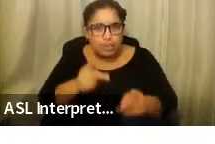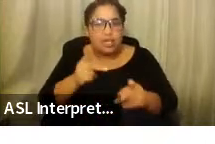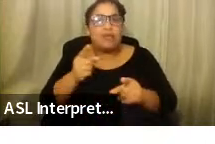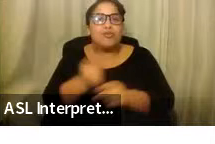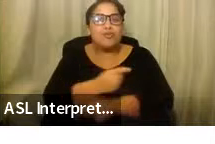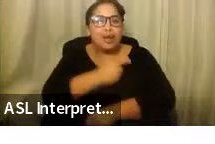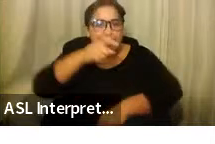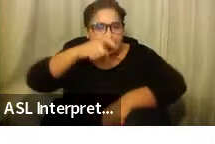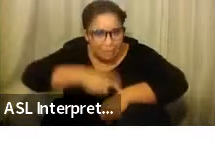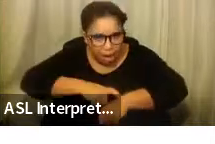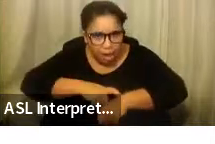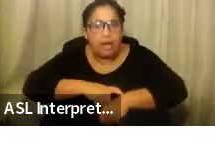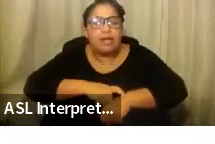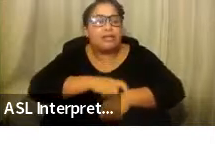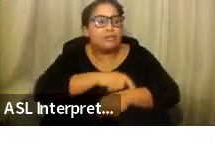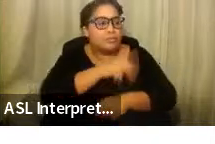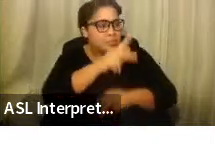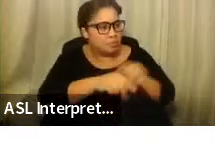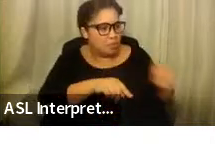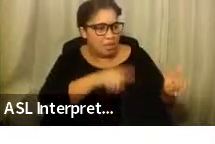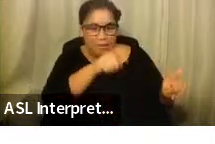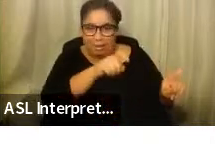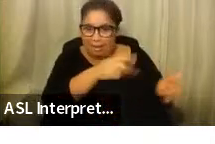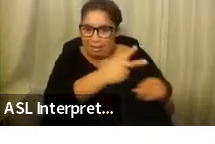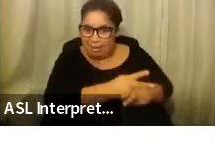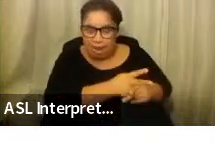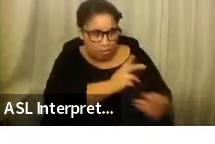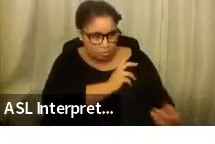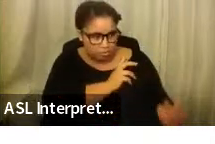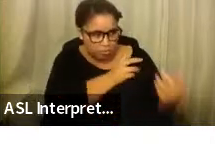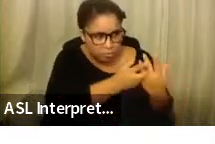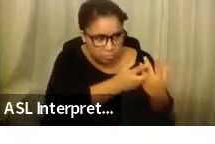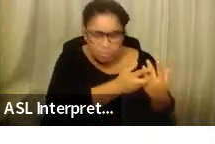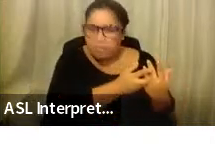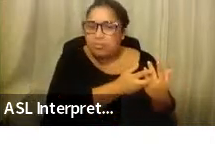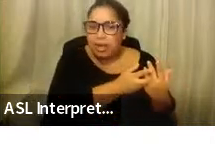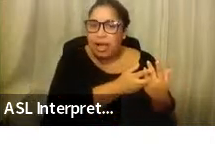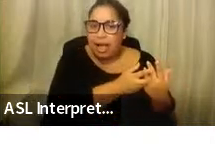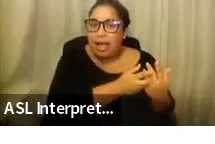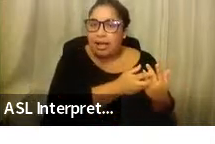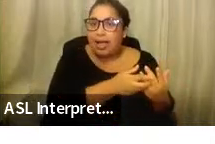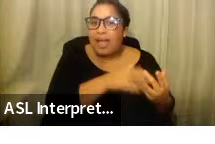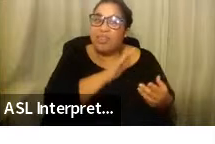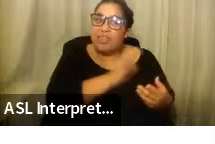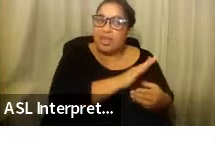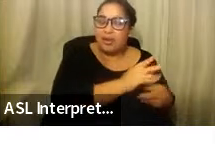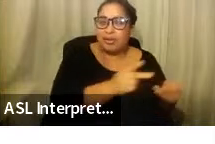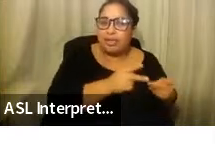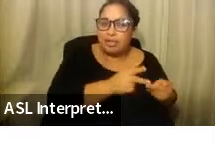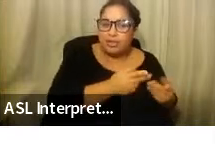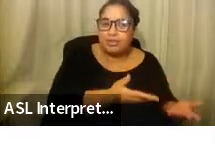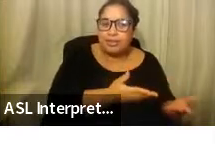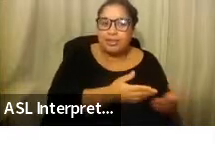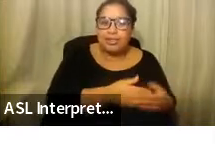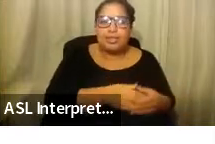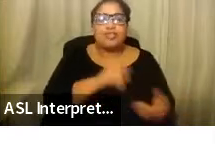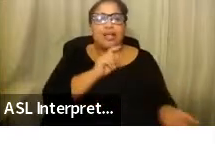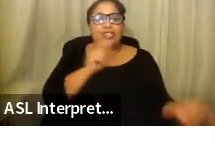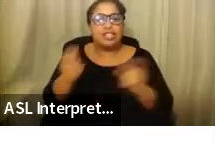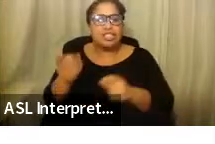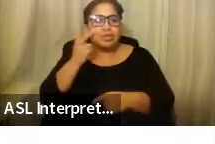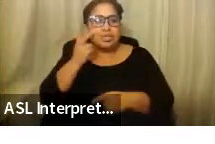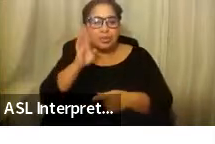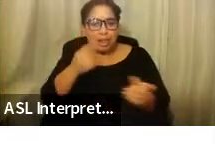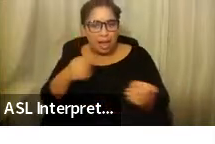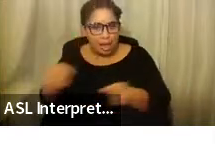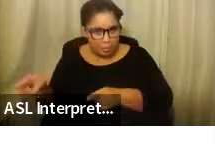destination. So there are a lot of changes that we foresee, but there are challenges. So we are going to